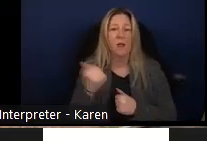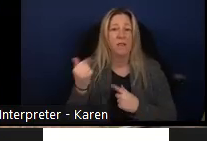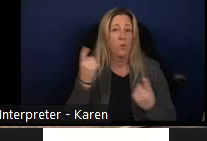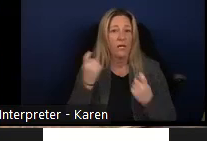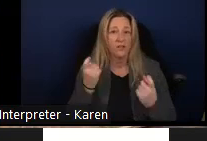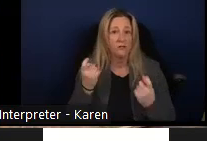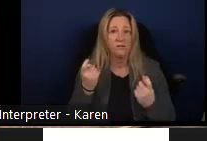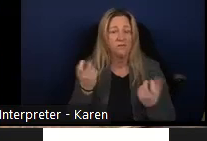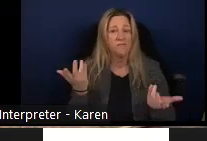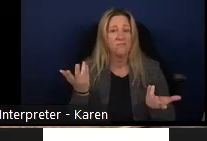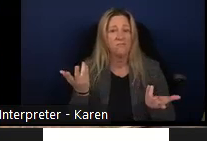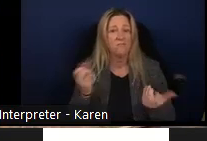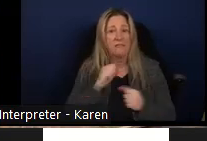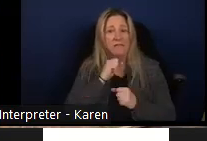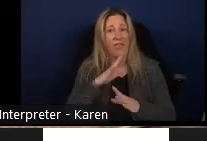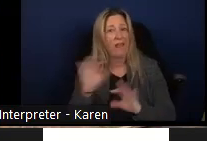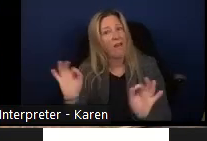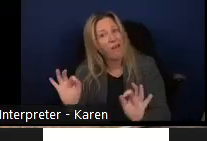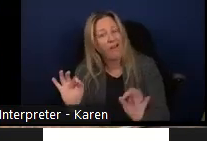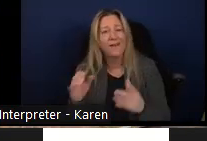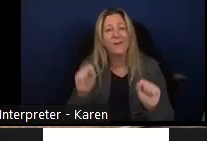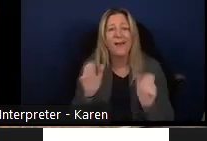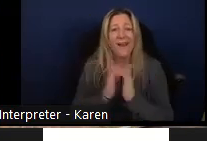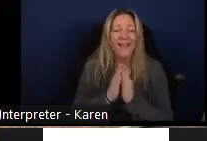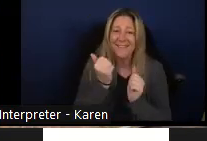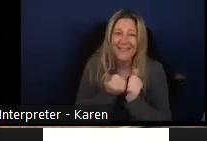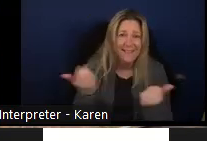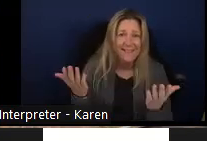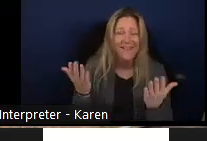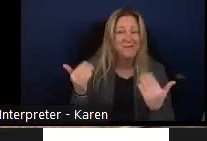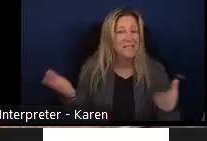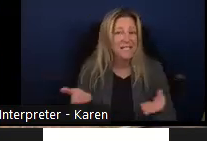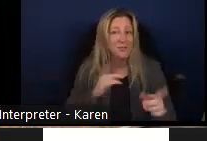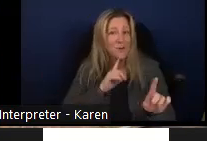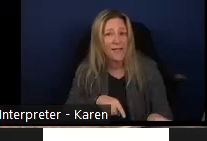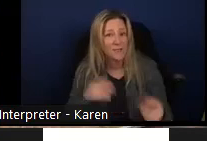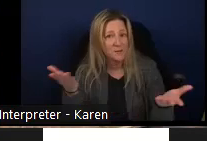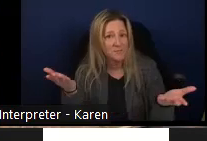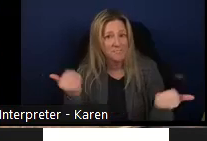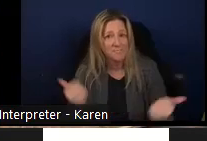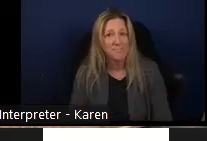too small, feel free to ask. We're here to answer anything we can for you.